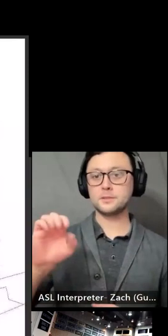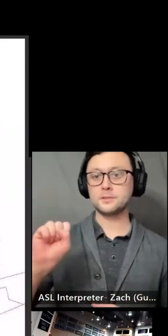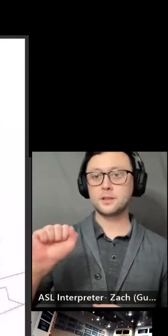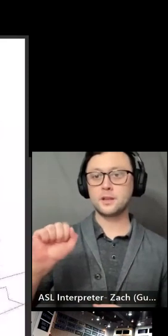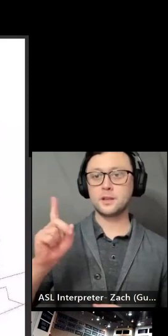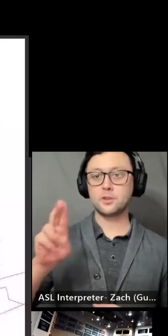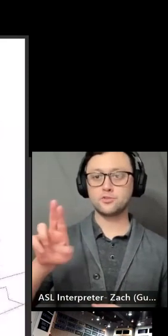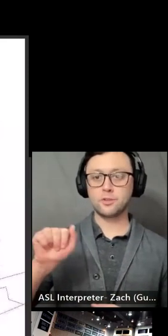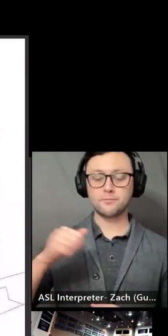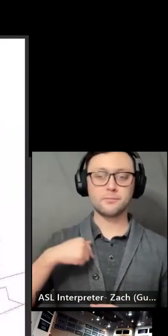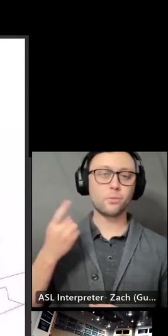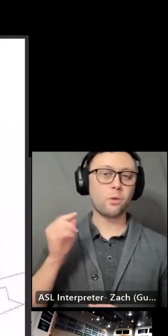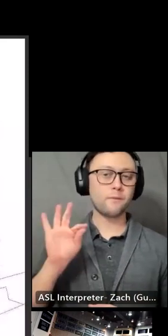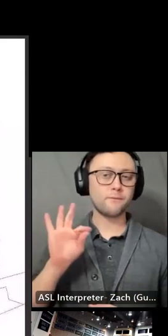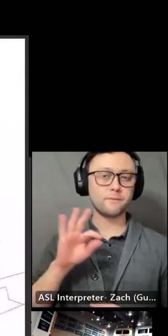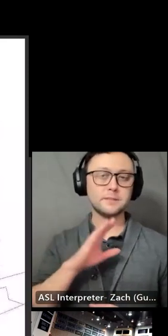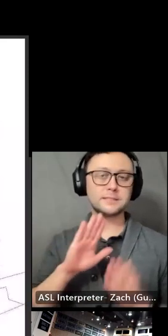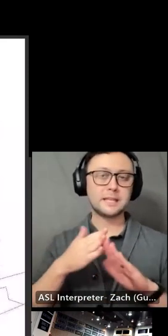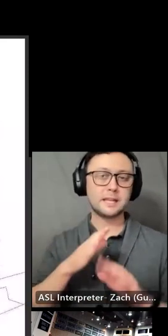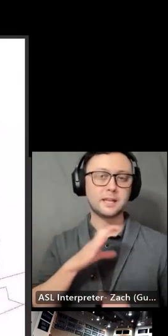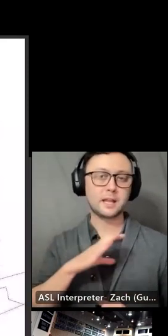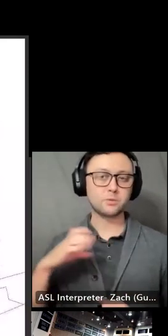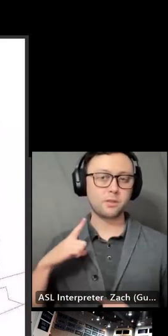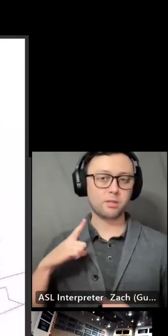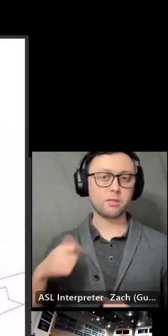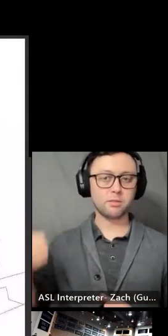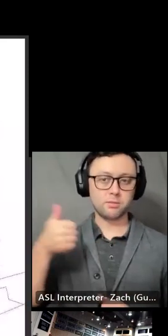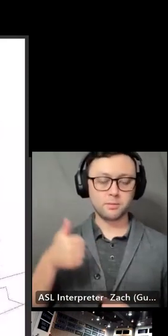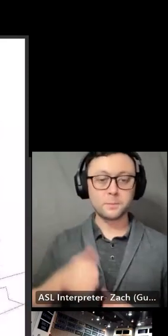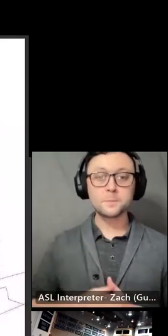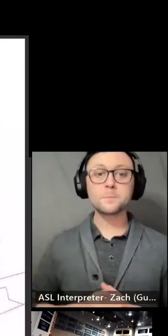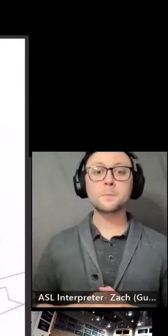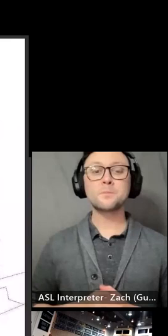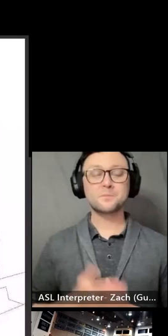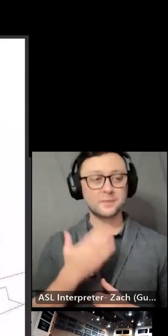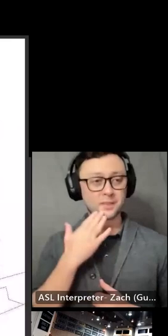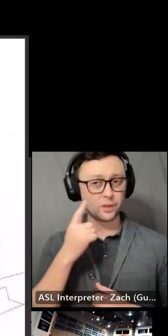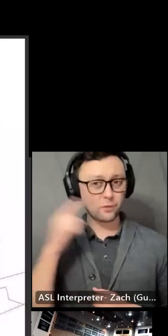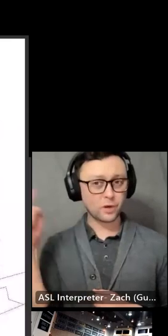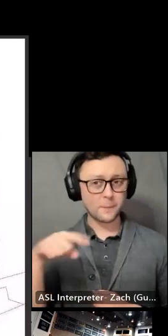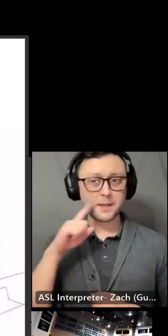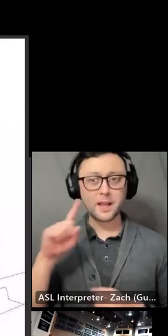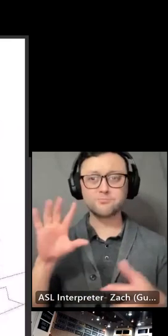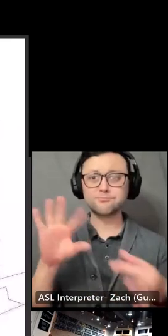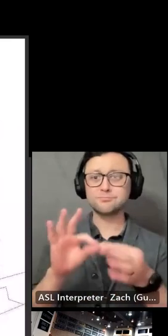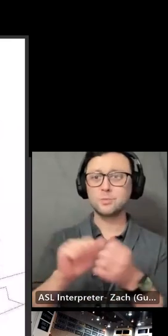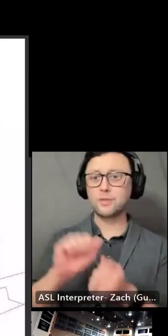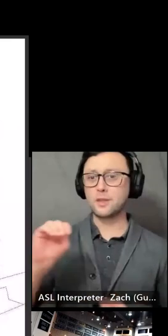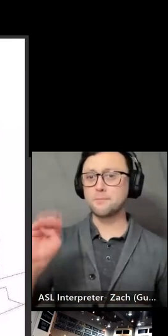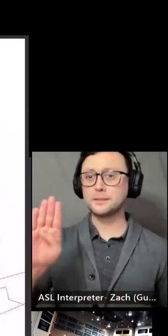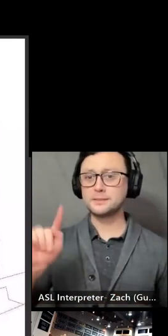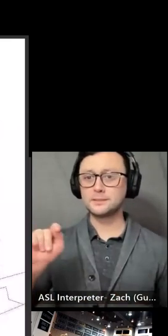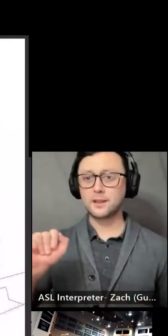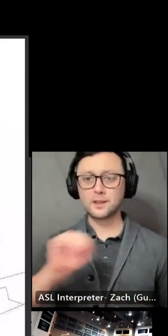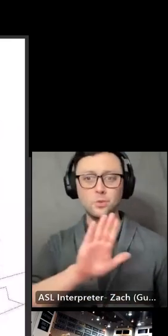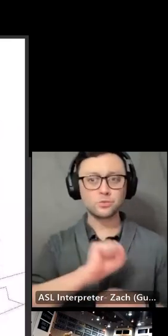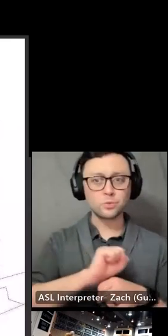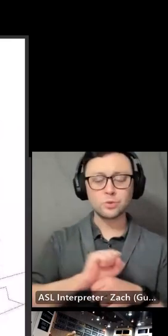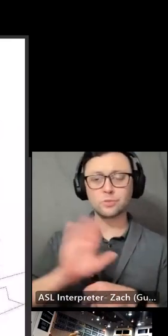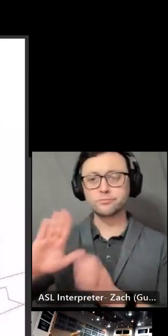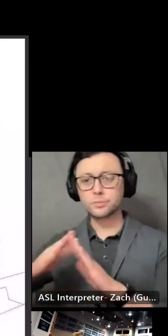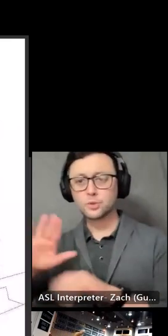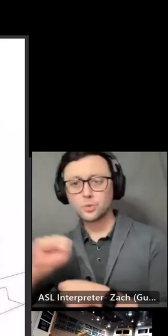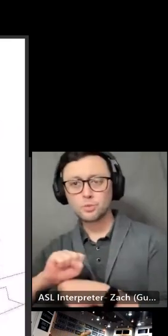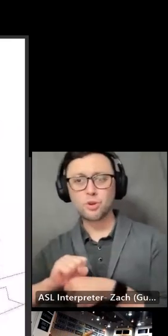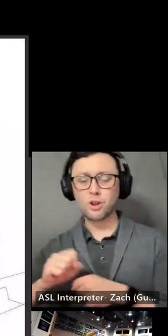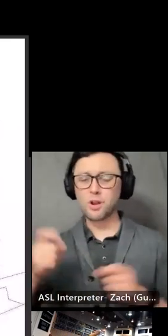city councilor. Very excited to be here with you all. Thank you so much to the team at the MBTA for all your hard work, but thank you for